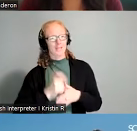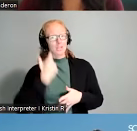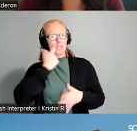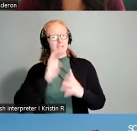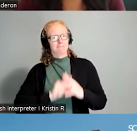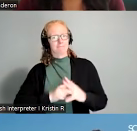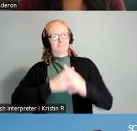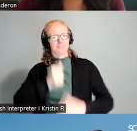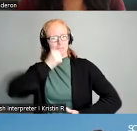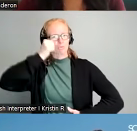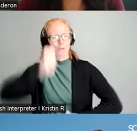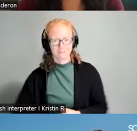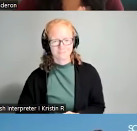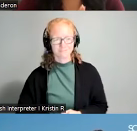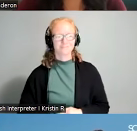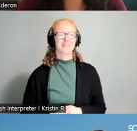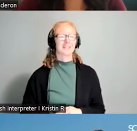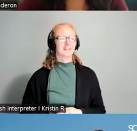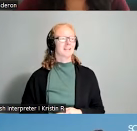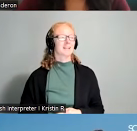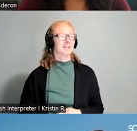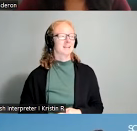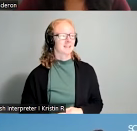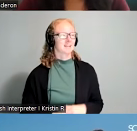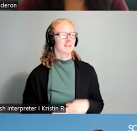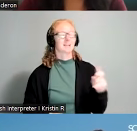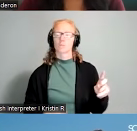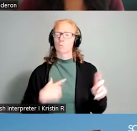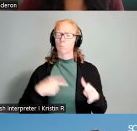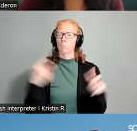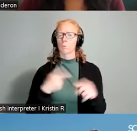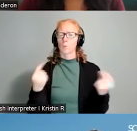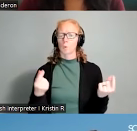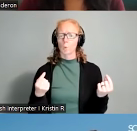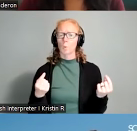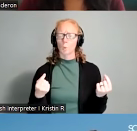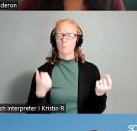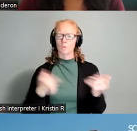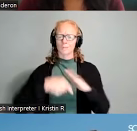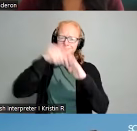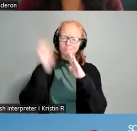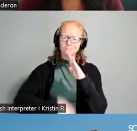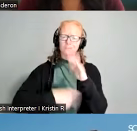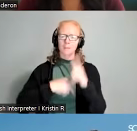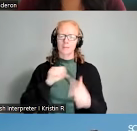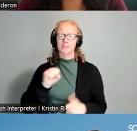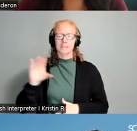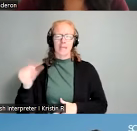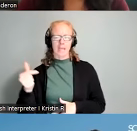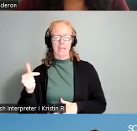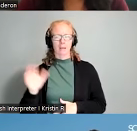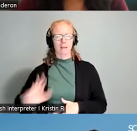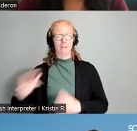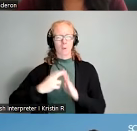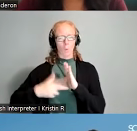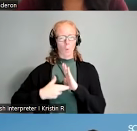yesterday. So my goal for this presentation is to dive a little deeper on SCAG's role as a